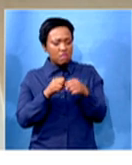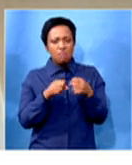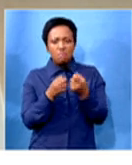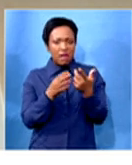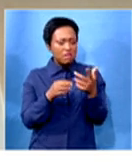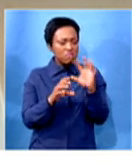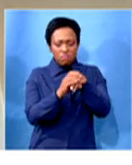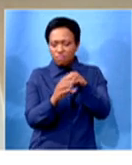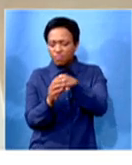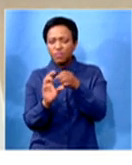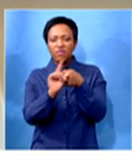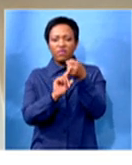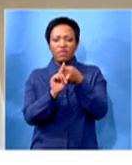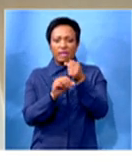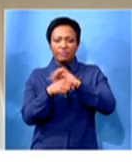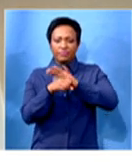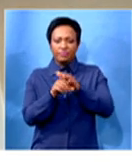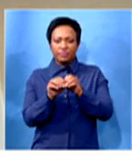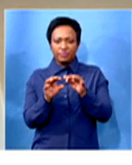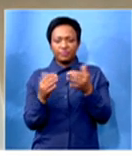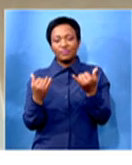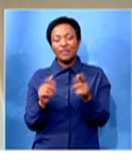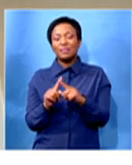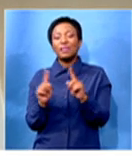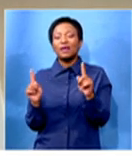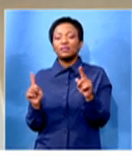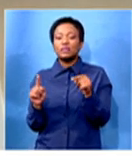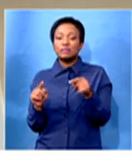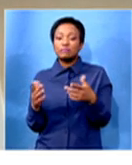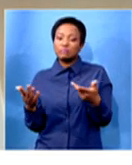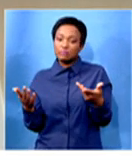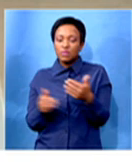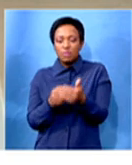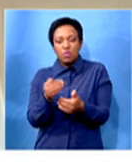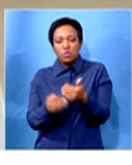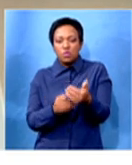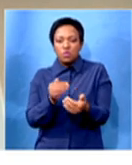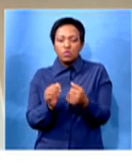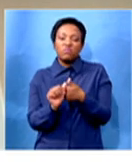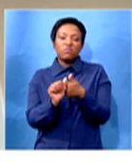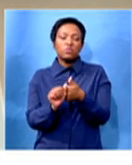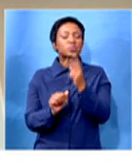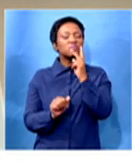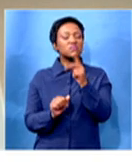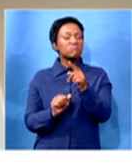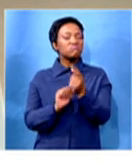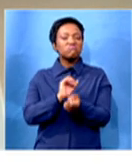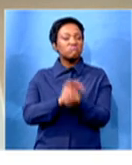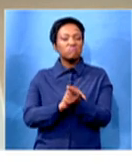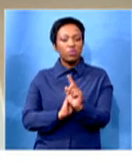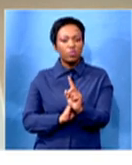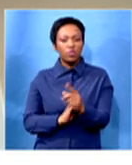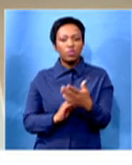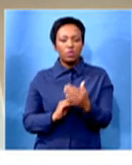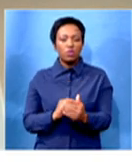favor. But, you know, this is a process that we have to see how it plays out. Yeah. And hopefully we'll know